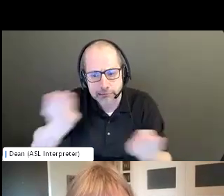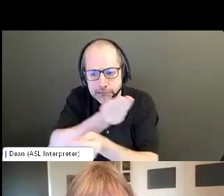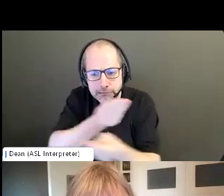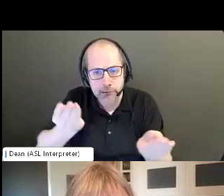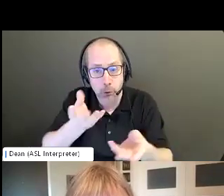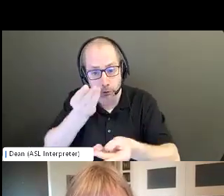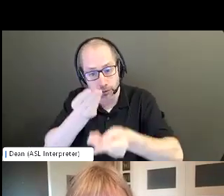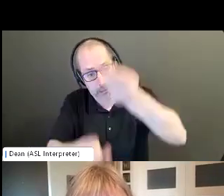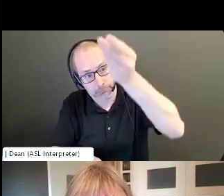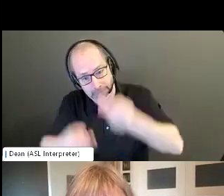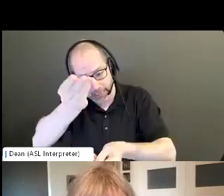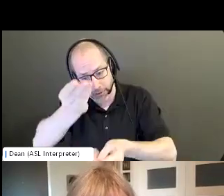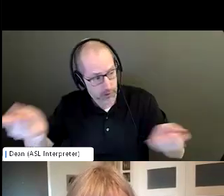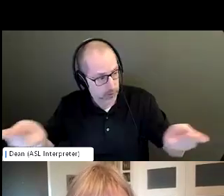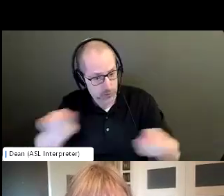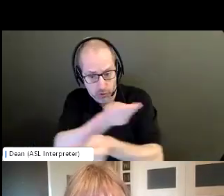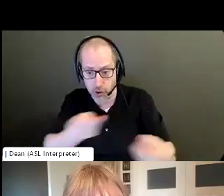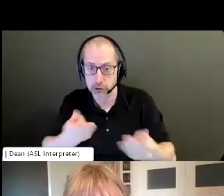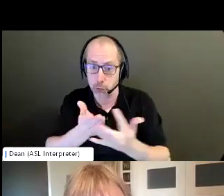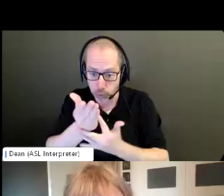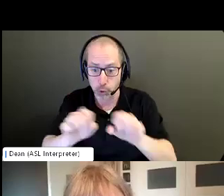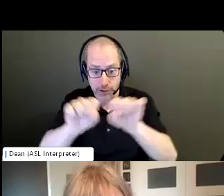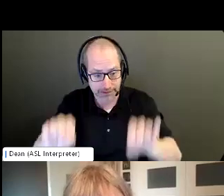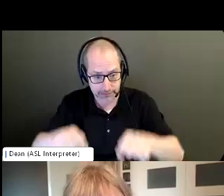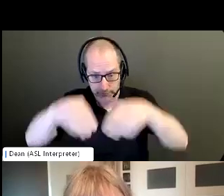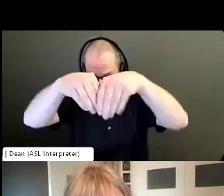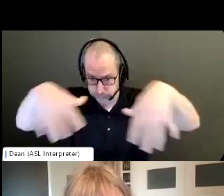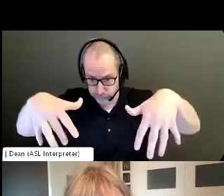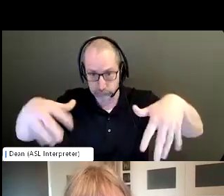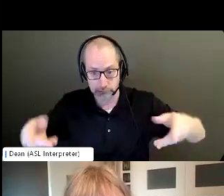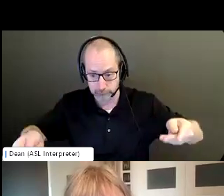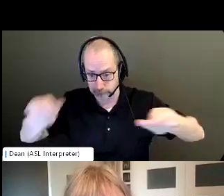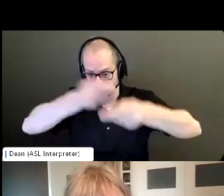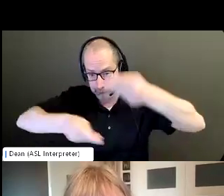the entire system. So we're lucky that we have the Canadian network